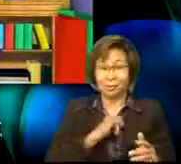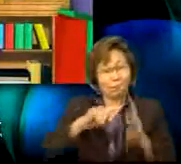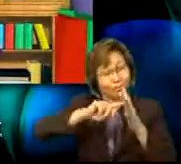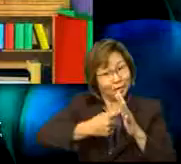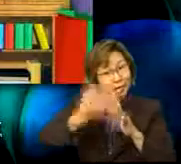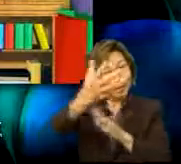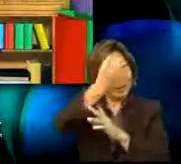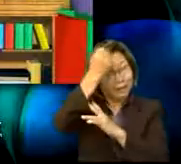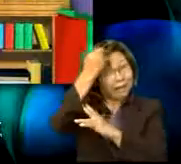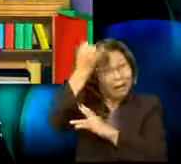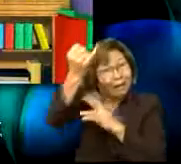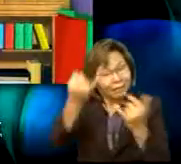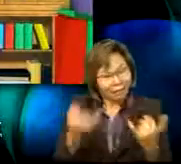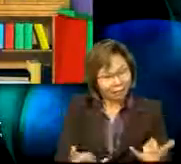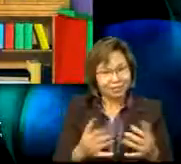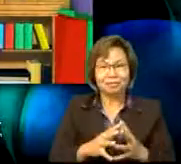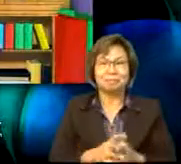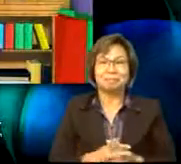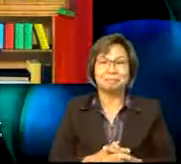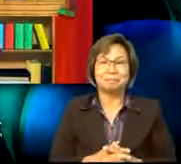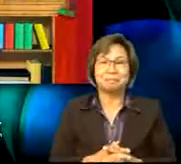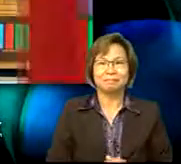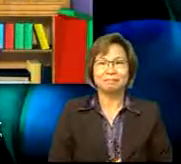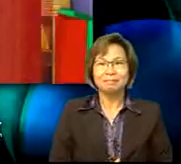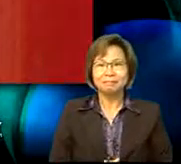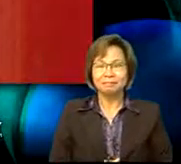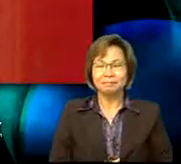I am beginning to get the idea now.